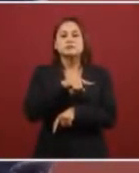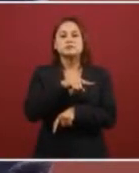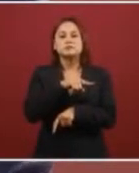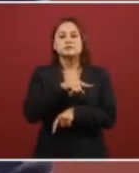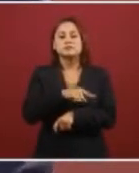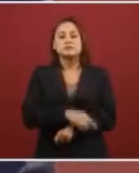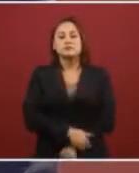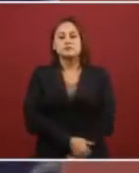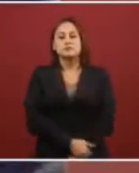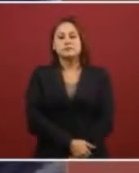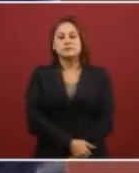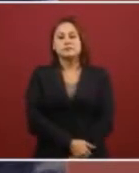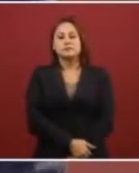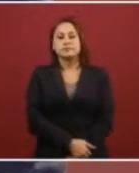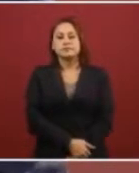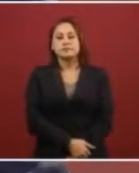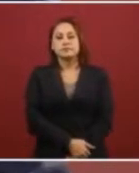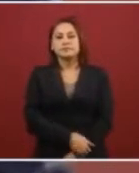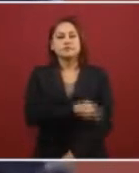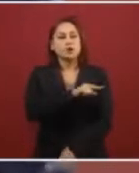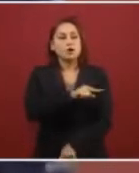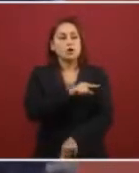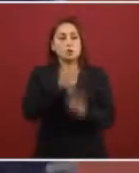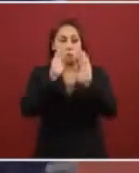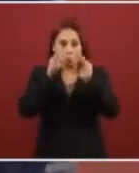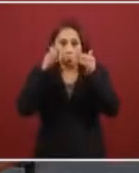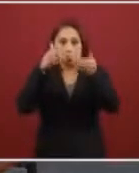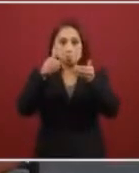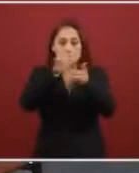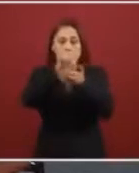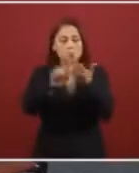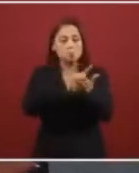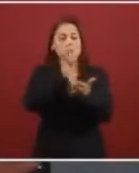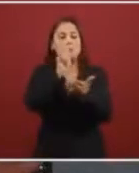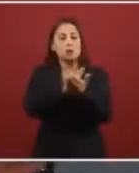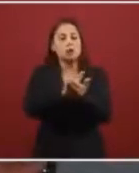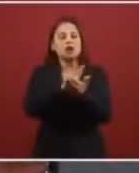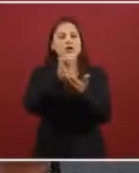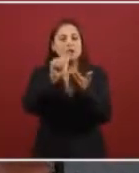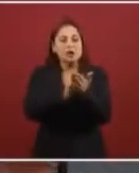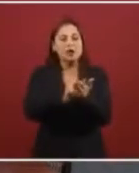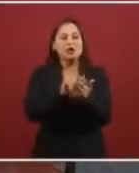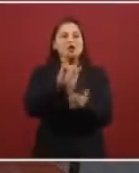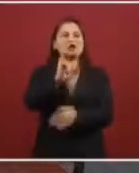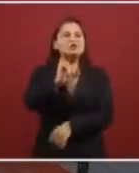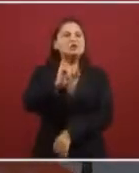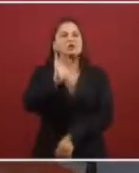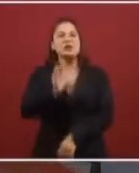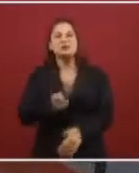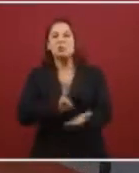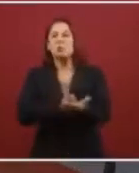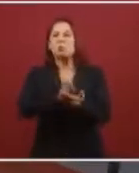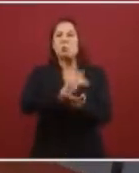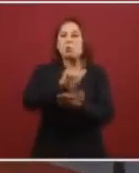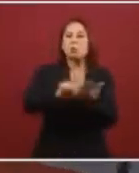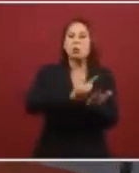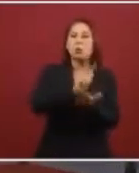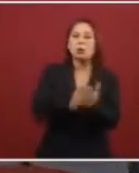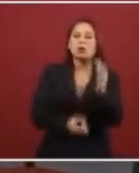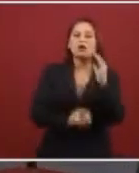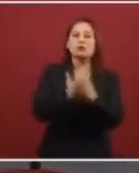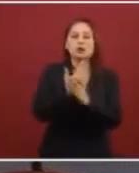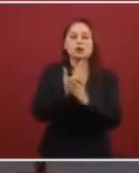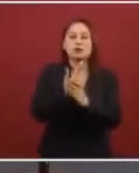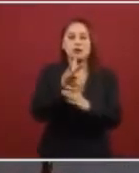en las leyes que la corrupción no era delito grave. The law was not a great, o sea, a corruption was not a